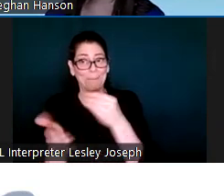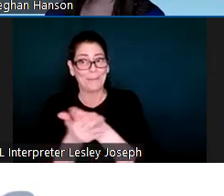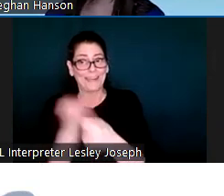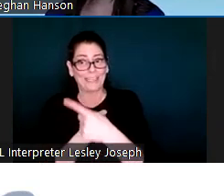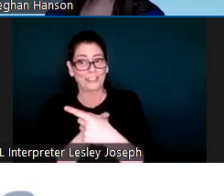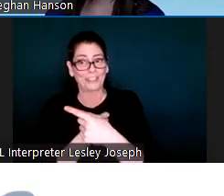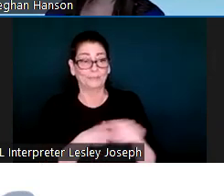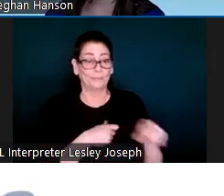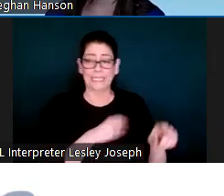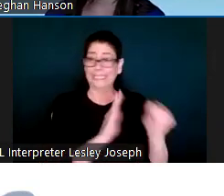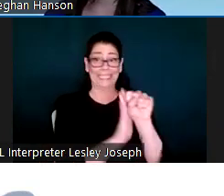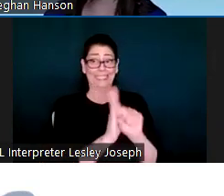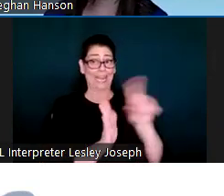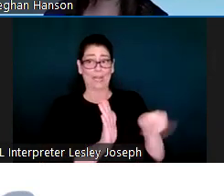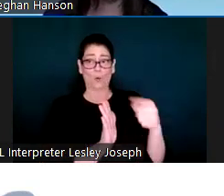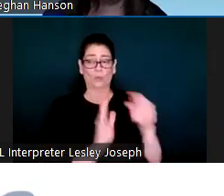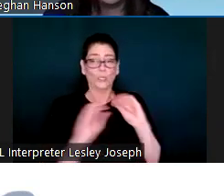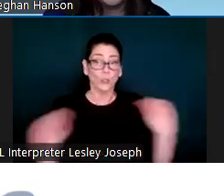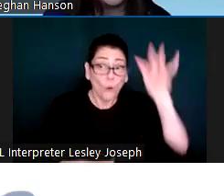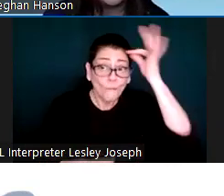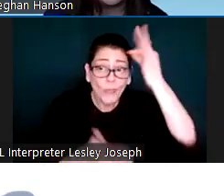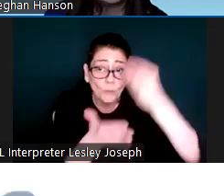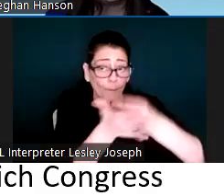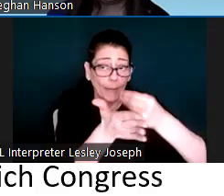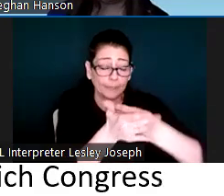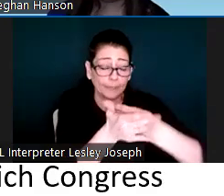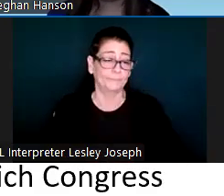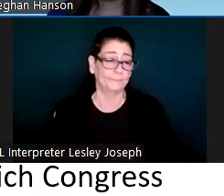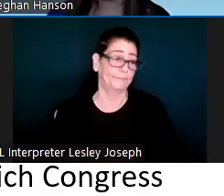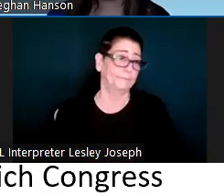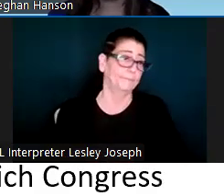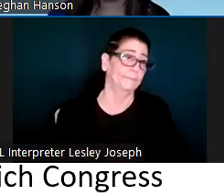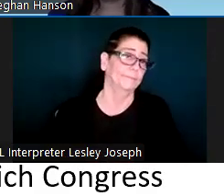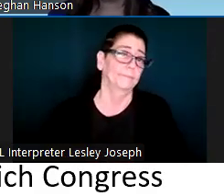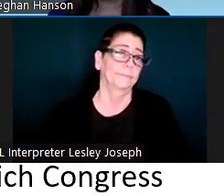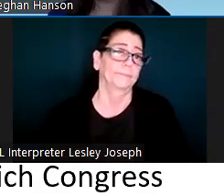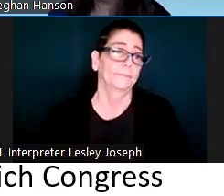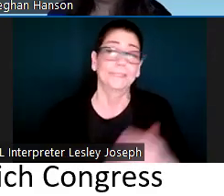It's entirely state funded. All right, next slide, please.